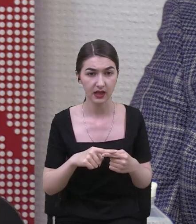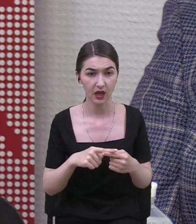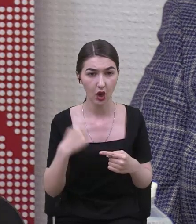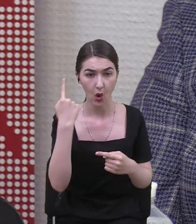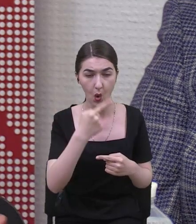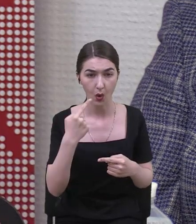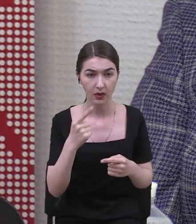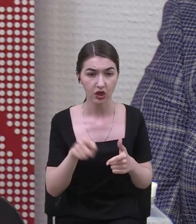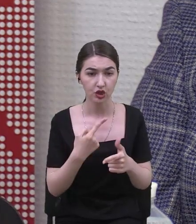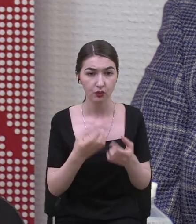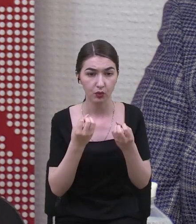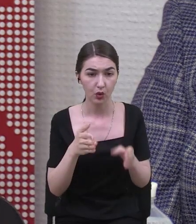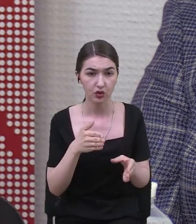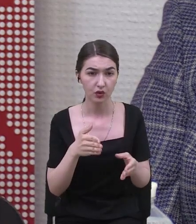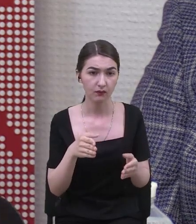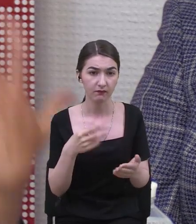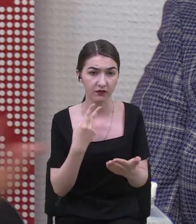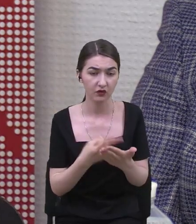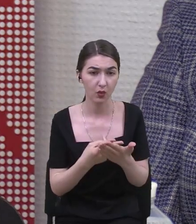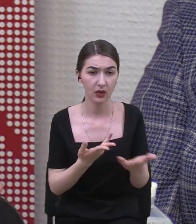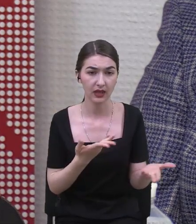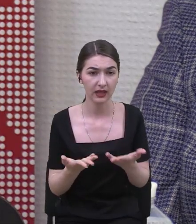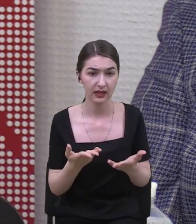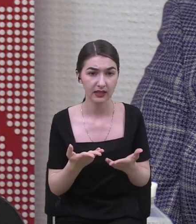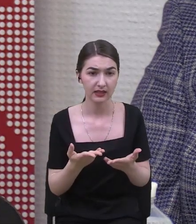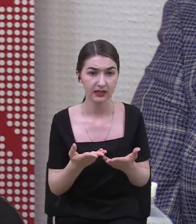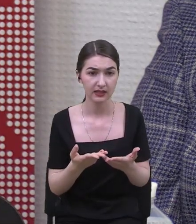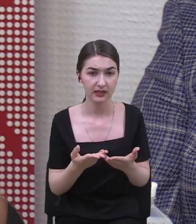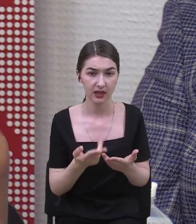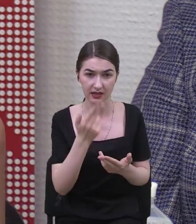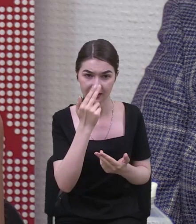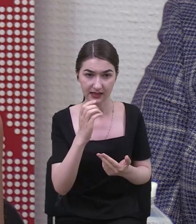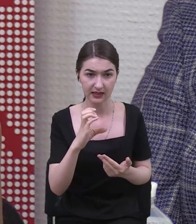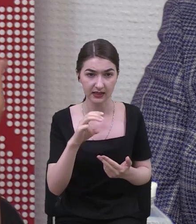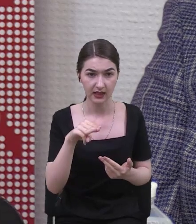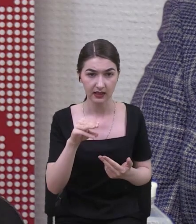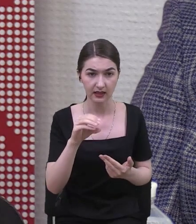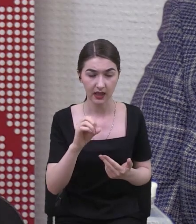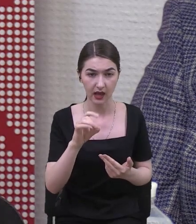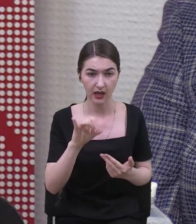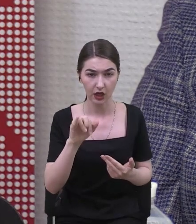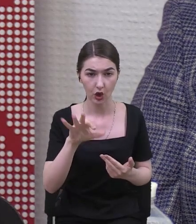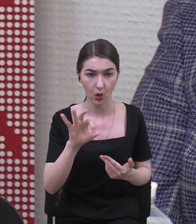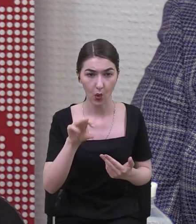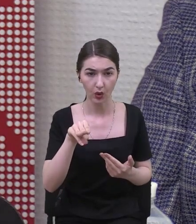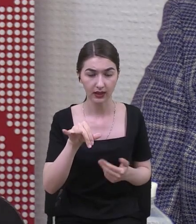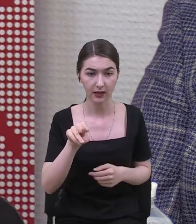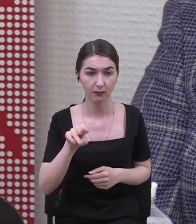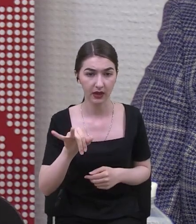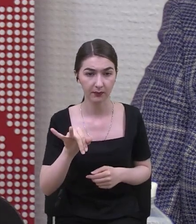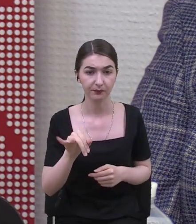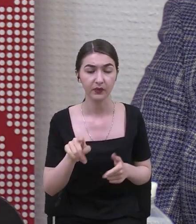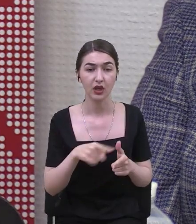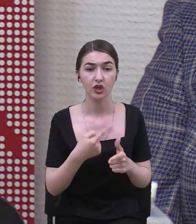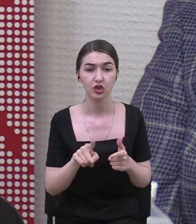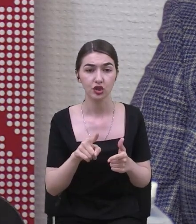own attitudinal barriers that we have? And we all have them. So there are also aspects